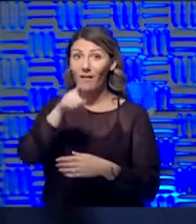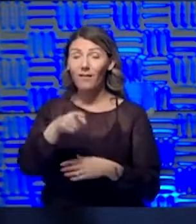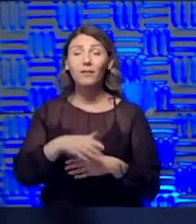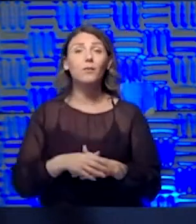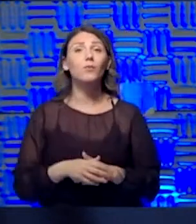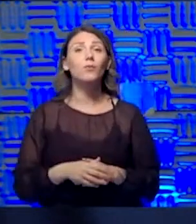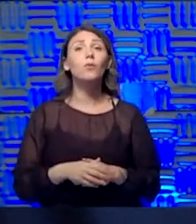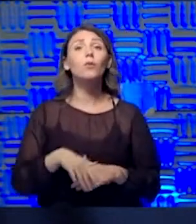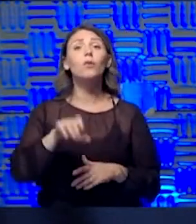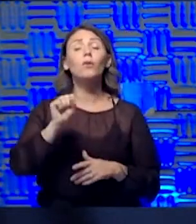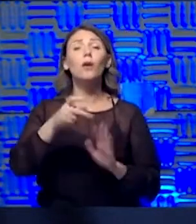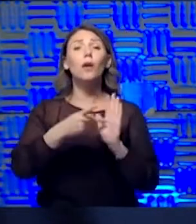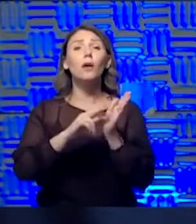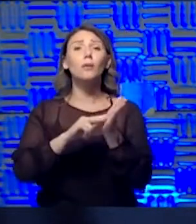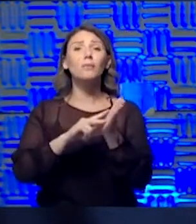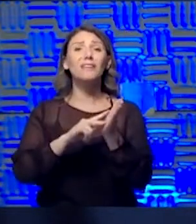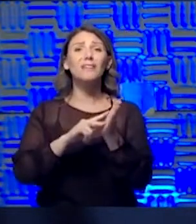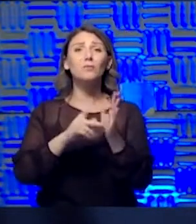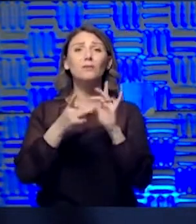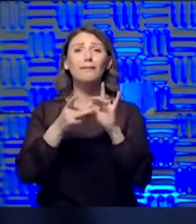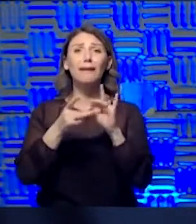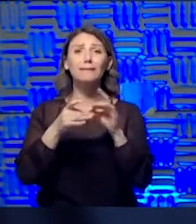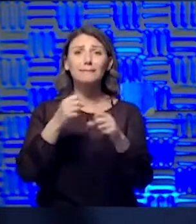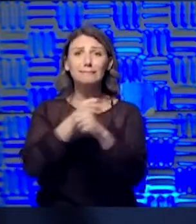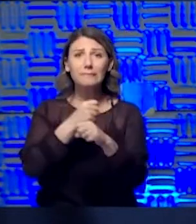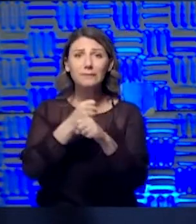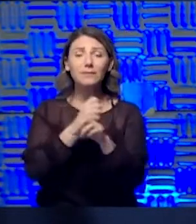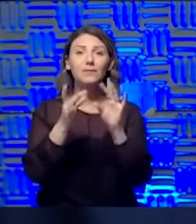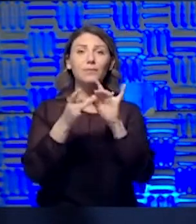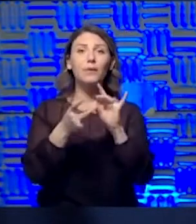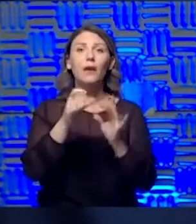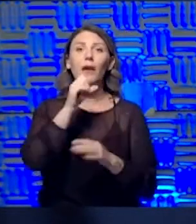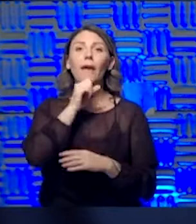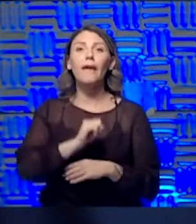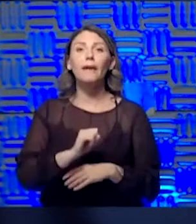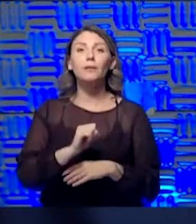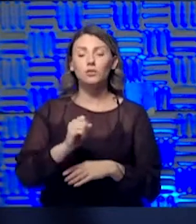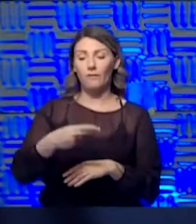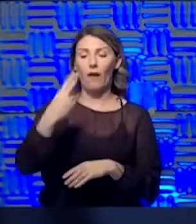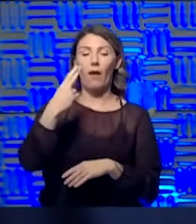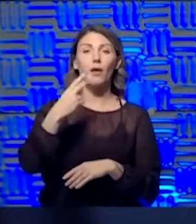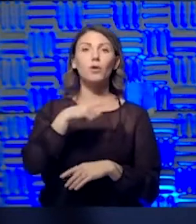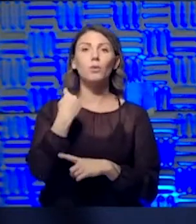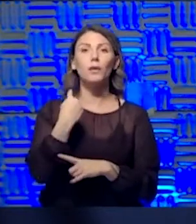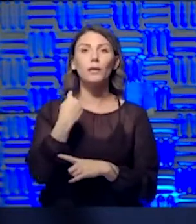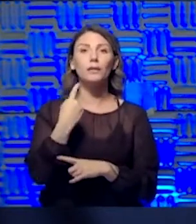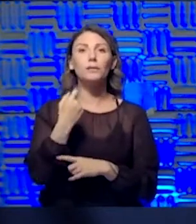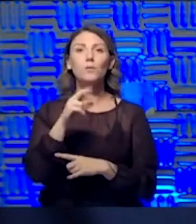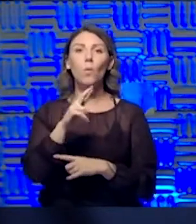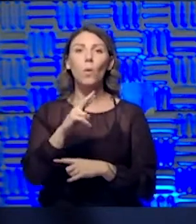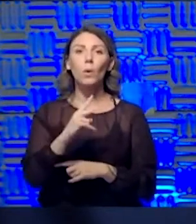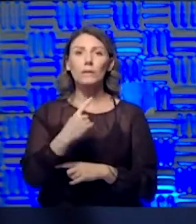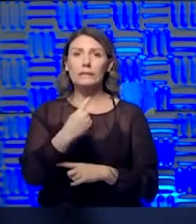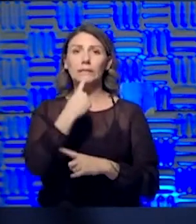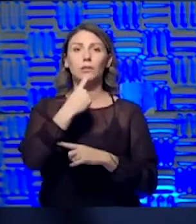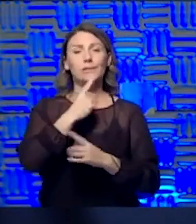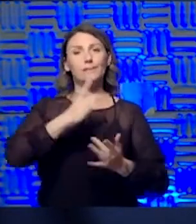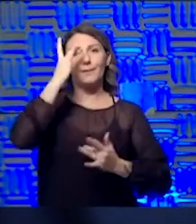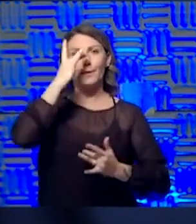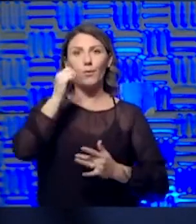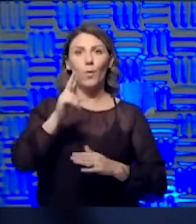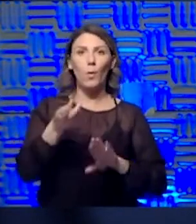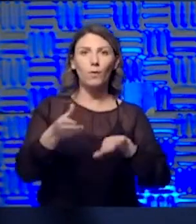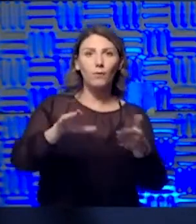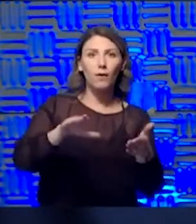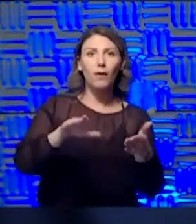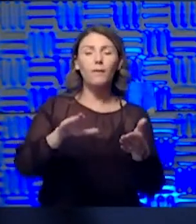Yeah, I mean, as far as the statistics go about age of higher risk of critical illness and death, this is really consistent